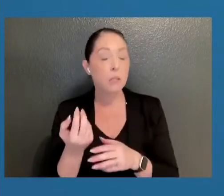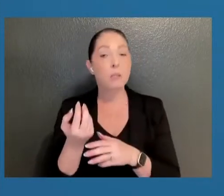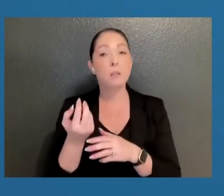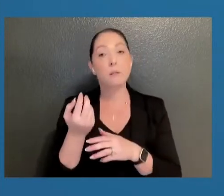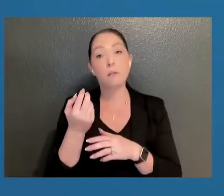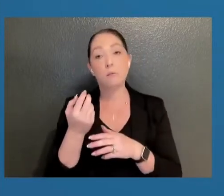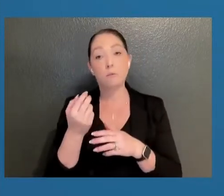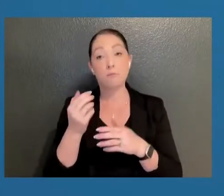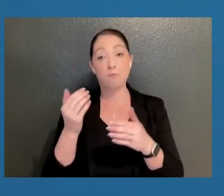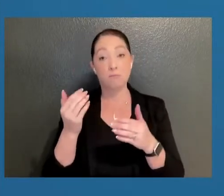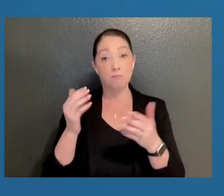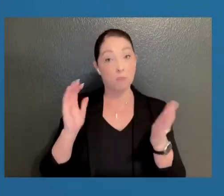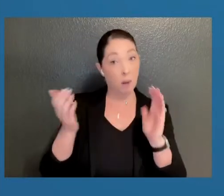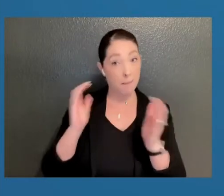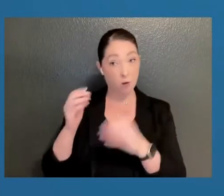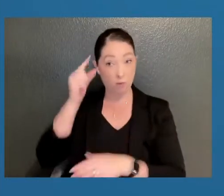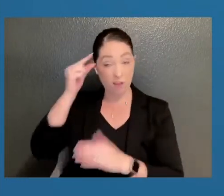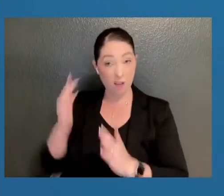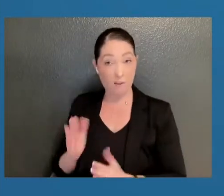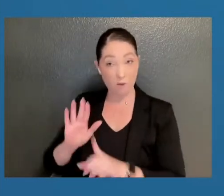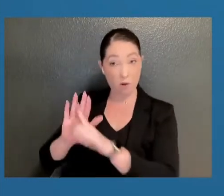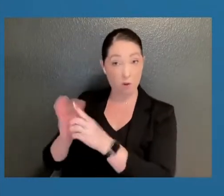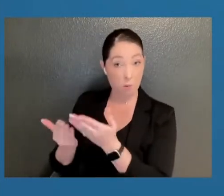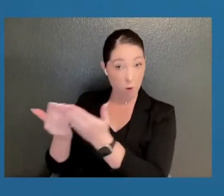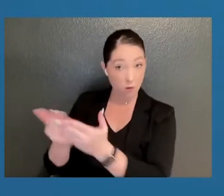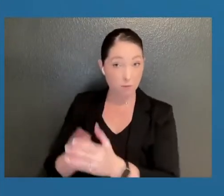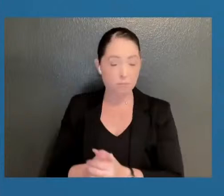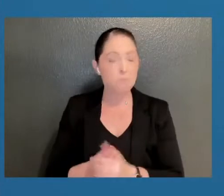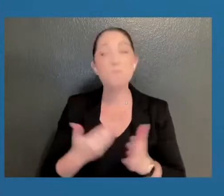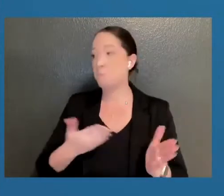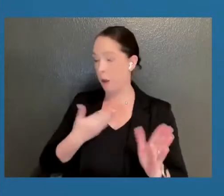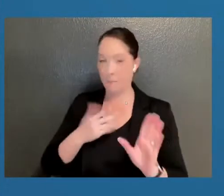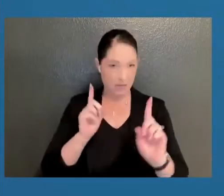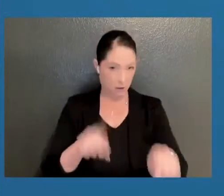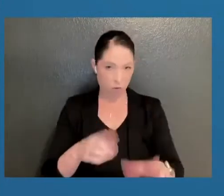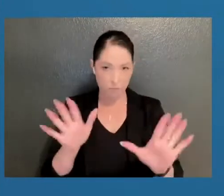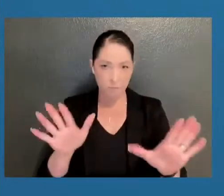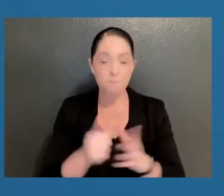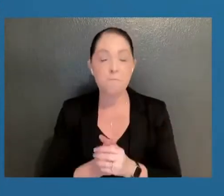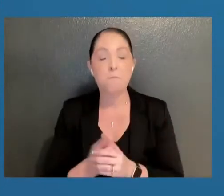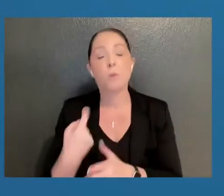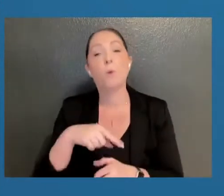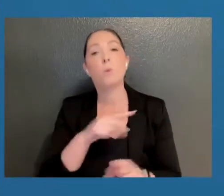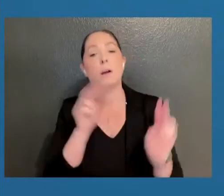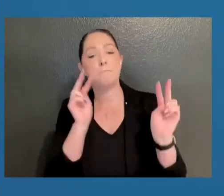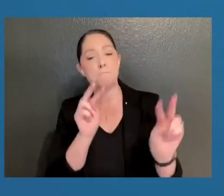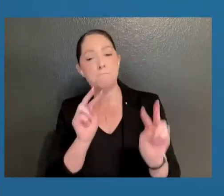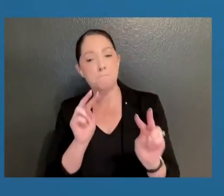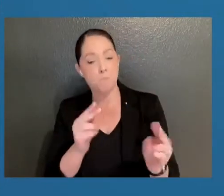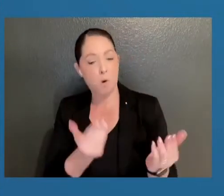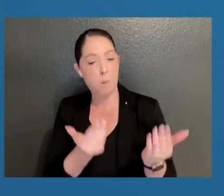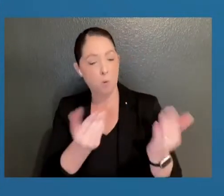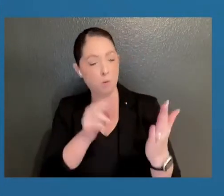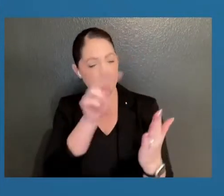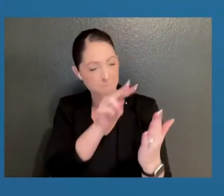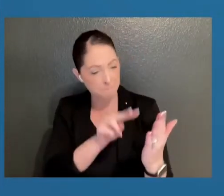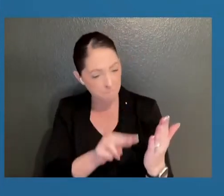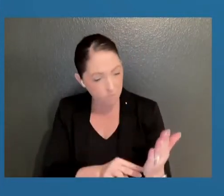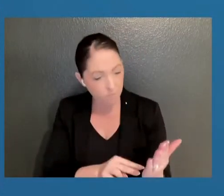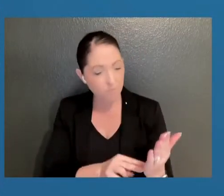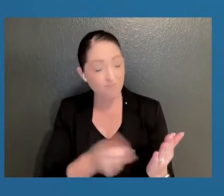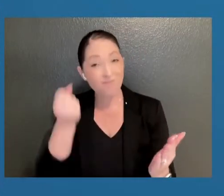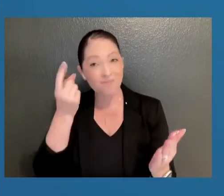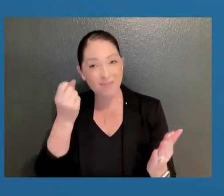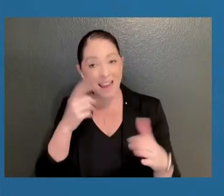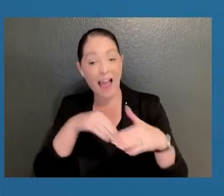proposed? Yeah, I'm happy to answer that. We are continuing to look at that proposal, but having the access to the